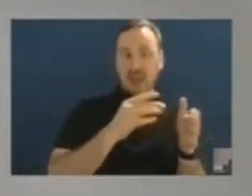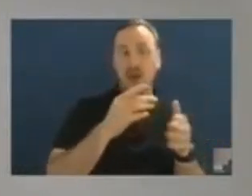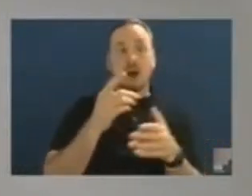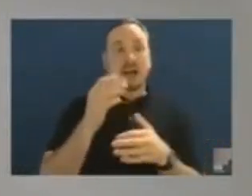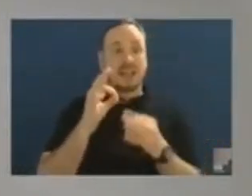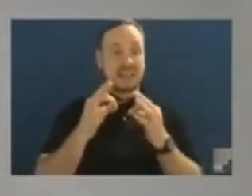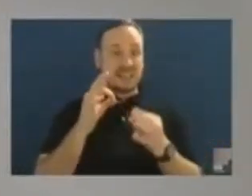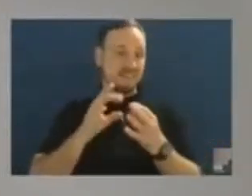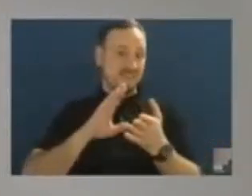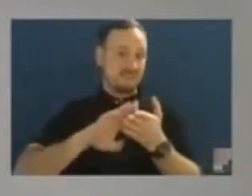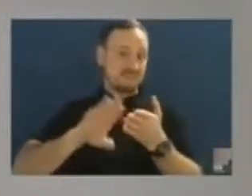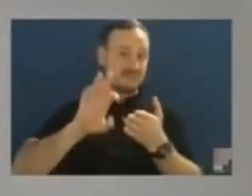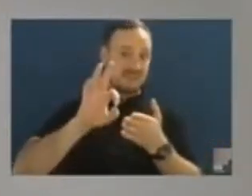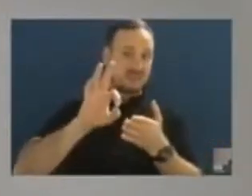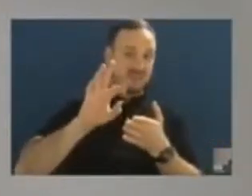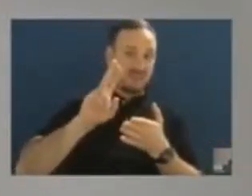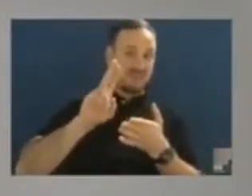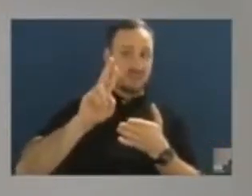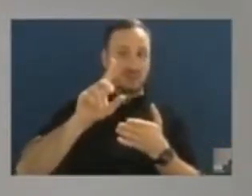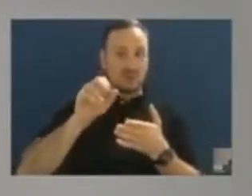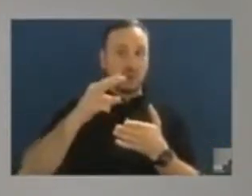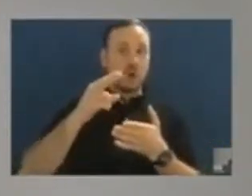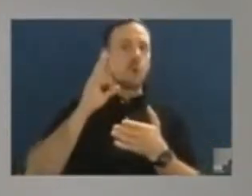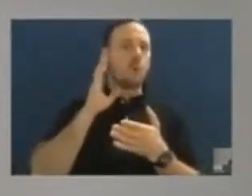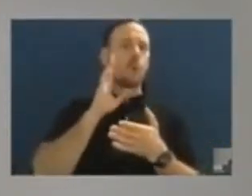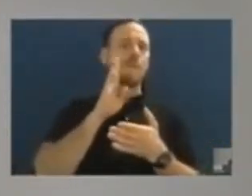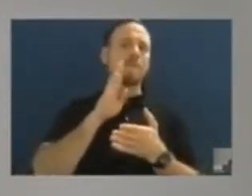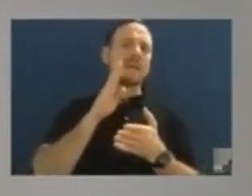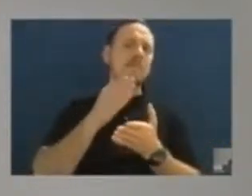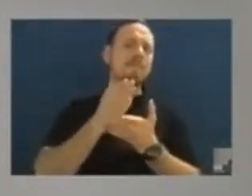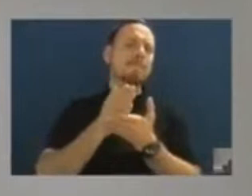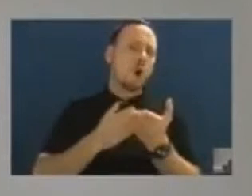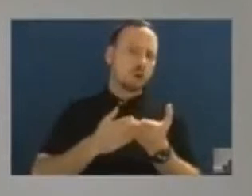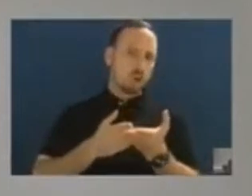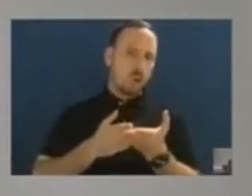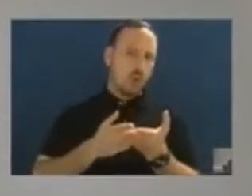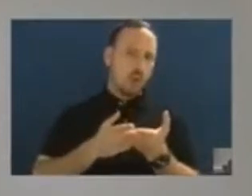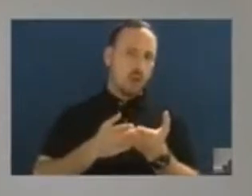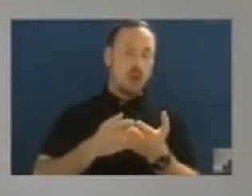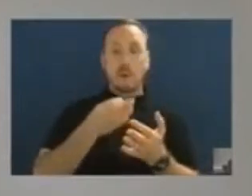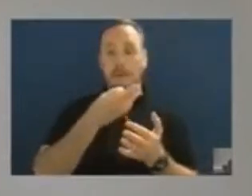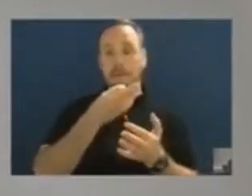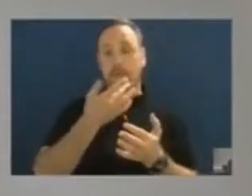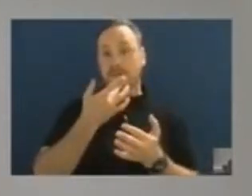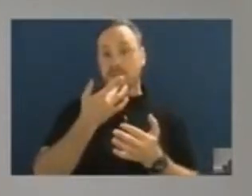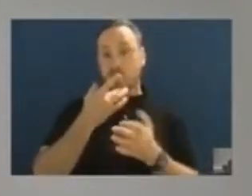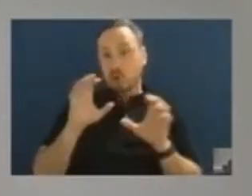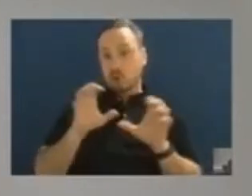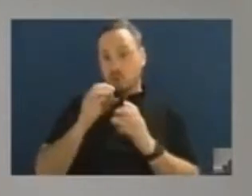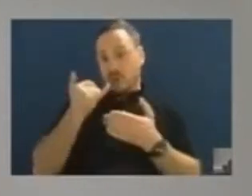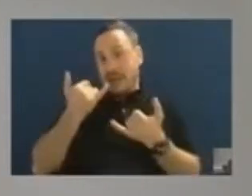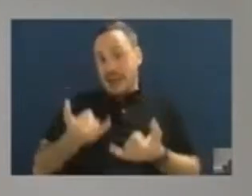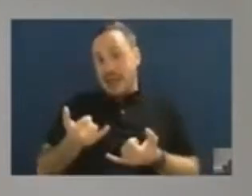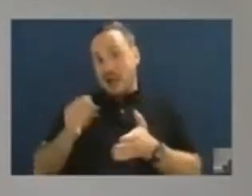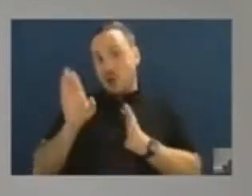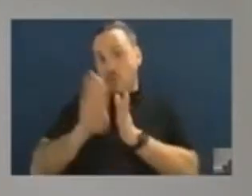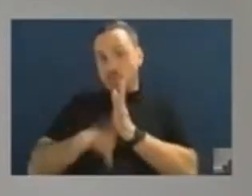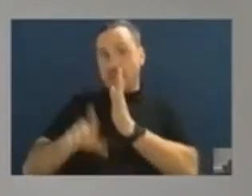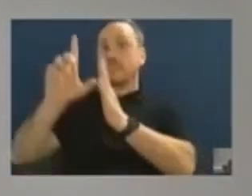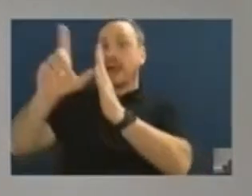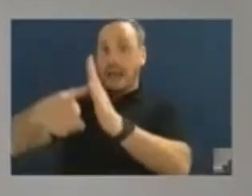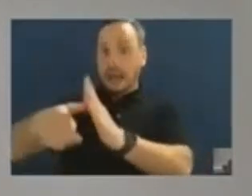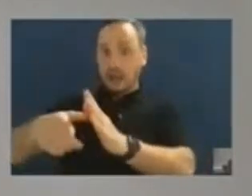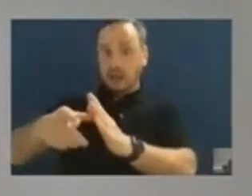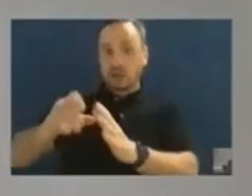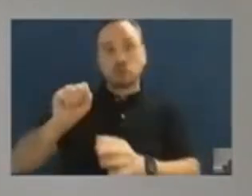And we would really want to implement those sooner rather than later so that we can give those employees what we talked